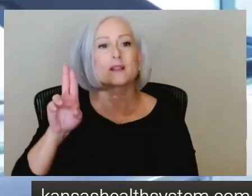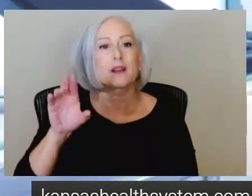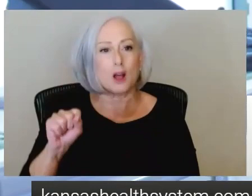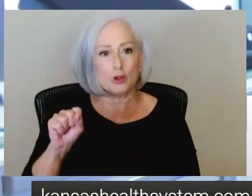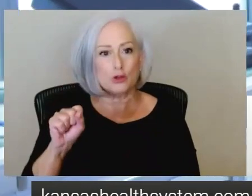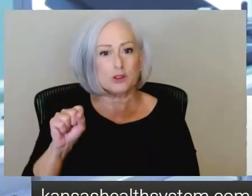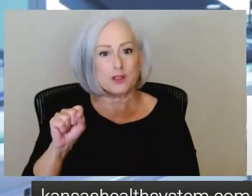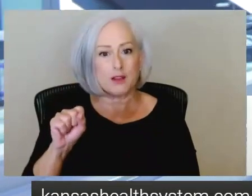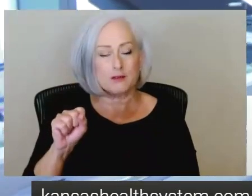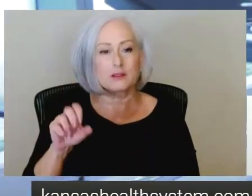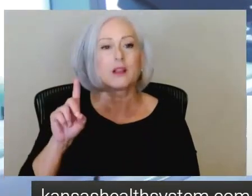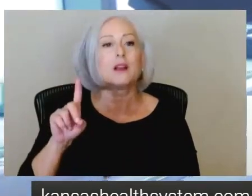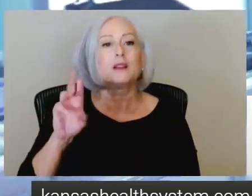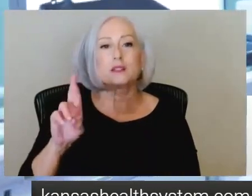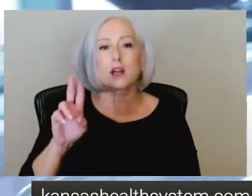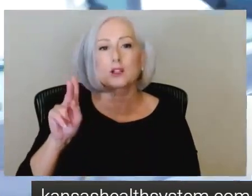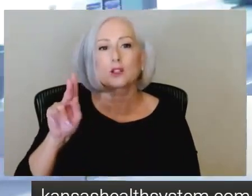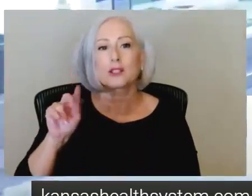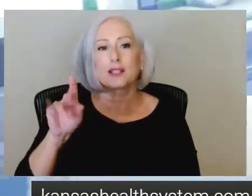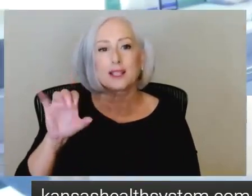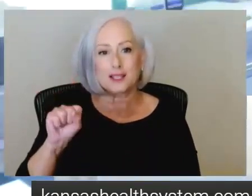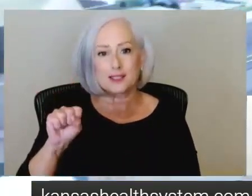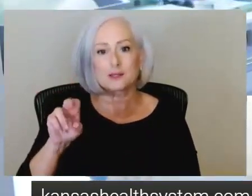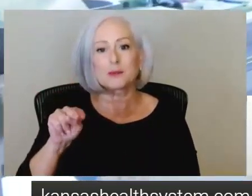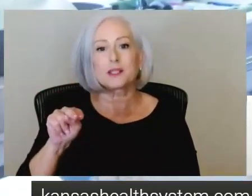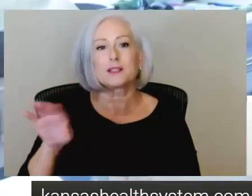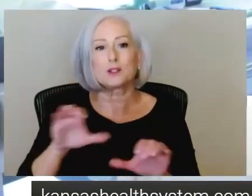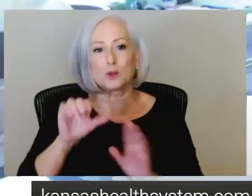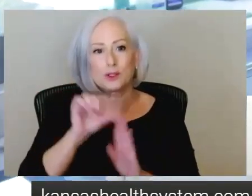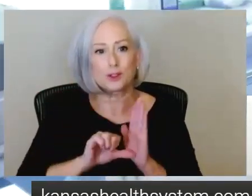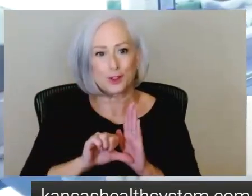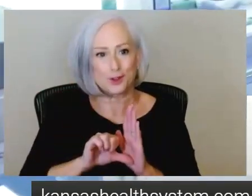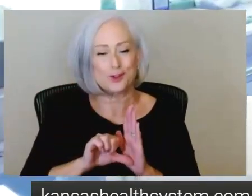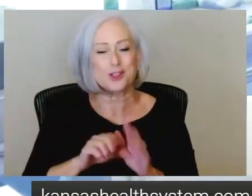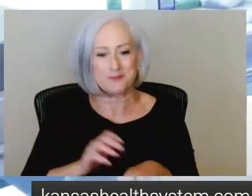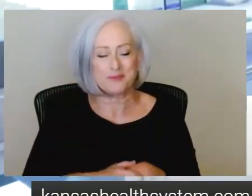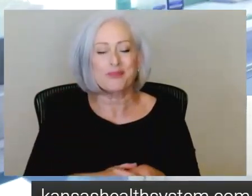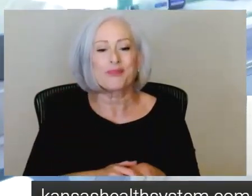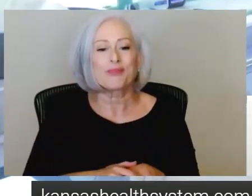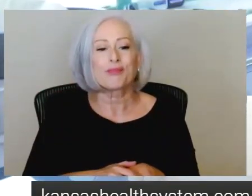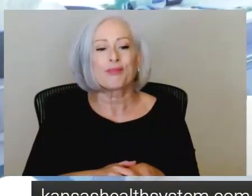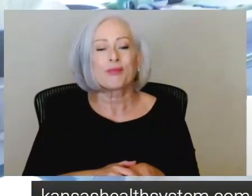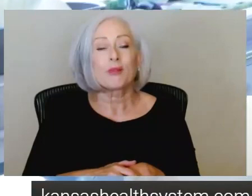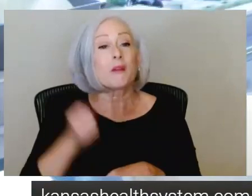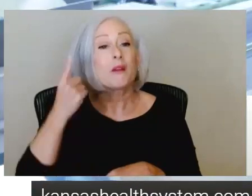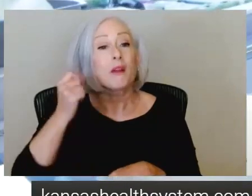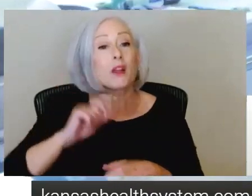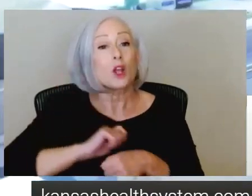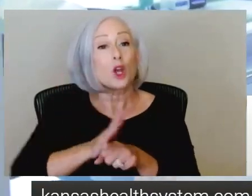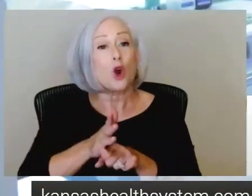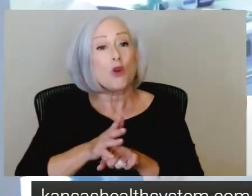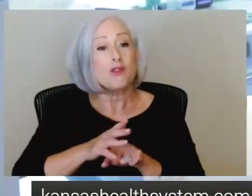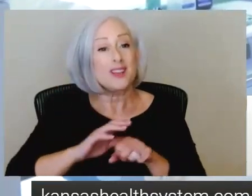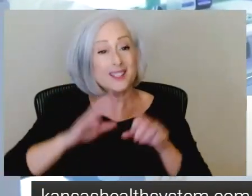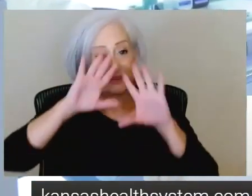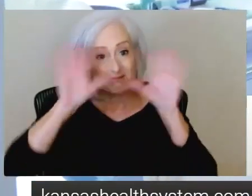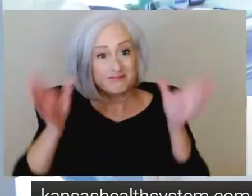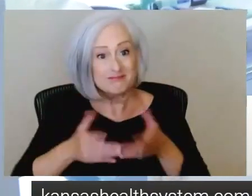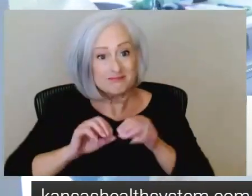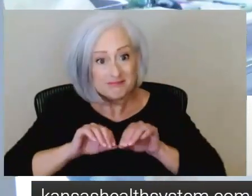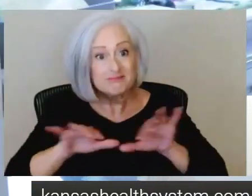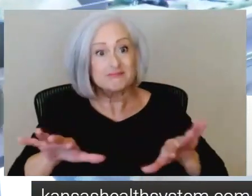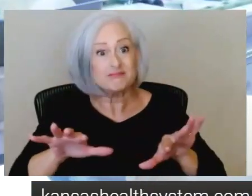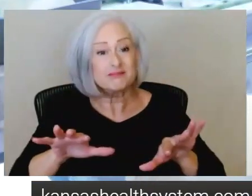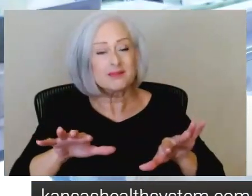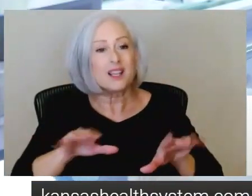on. This pandemic has also affected things. There were times when elective surgeries were